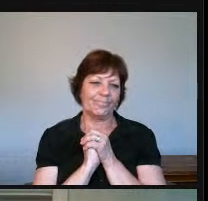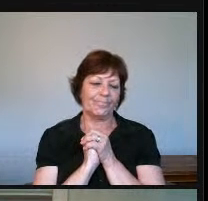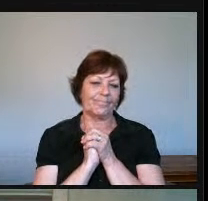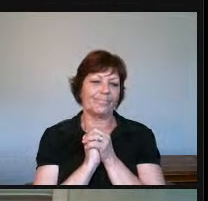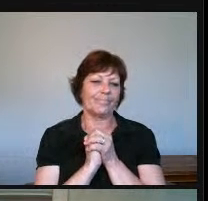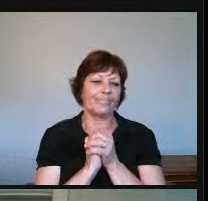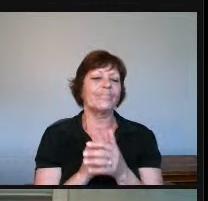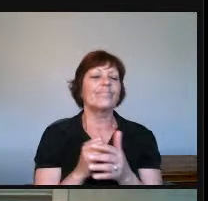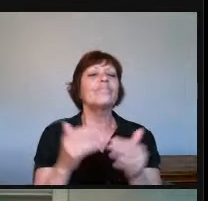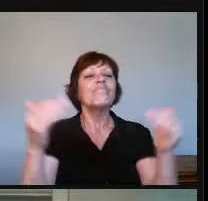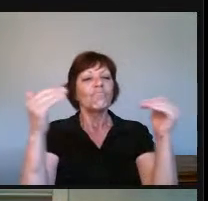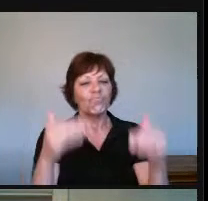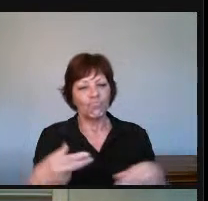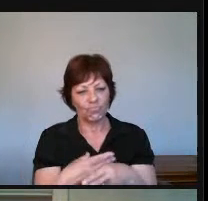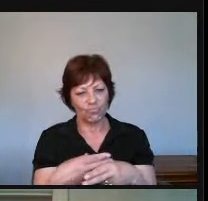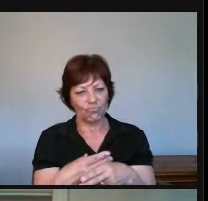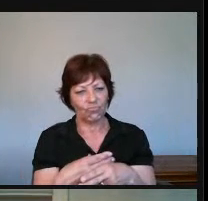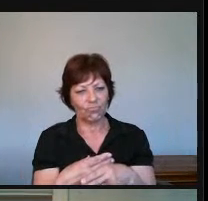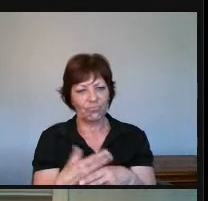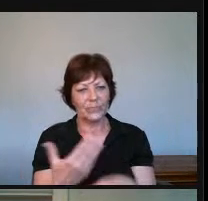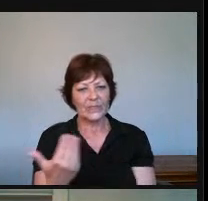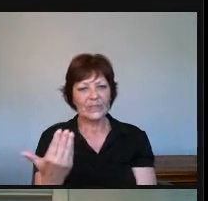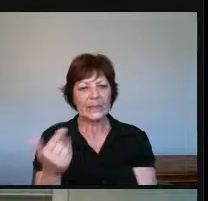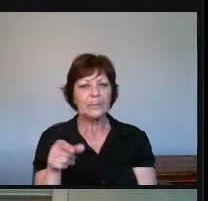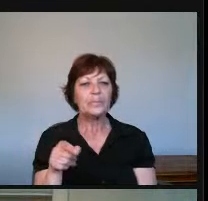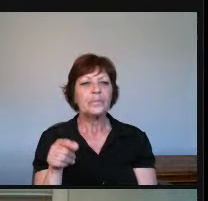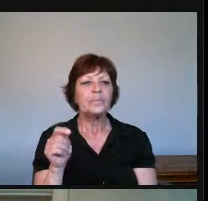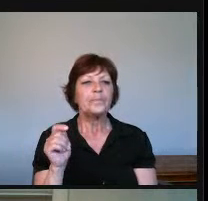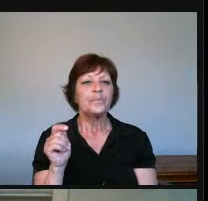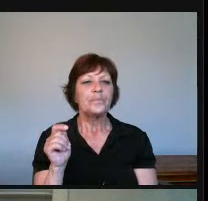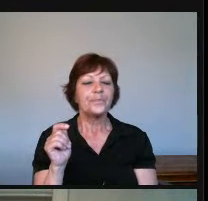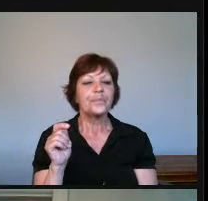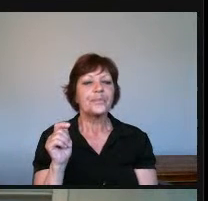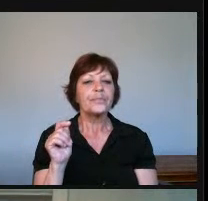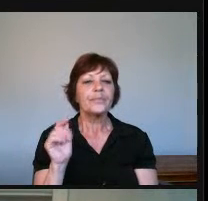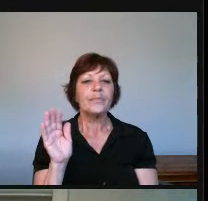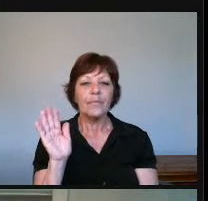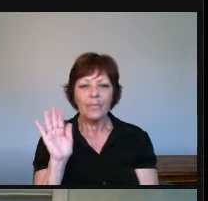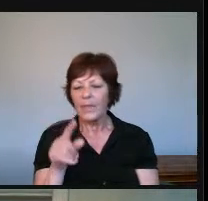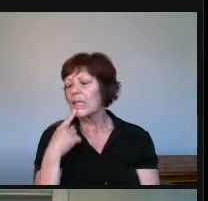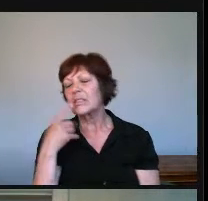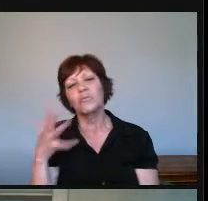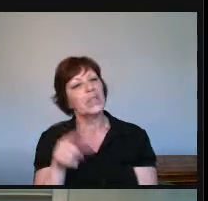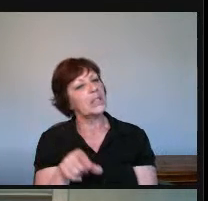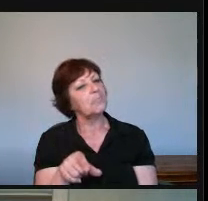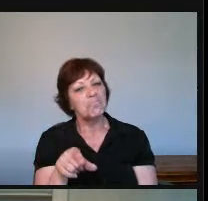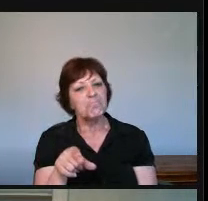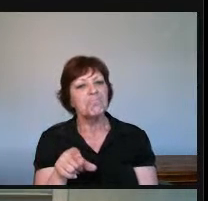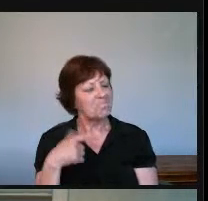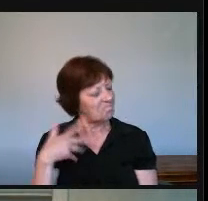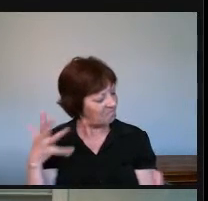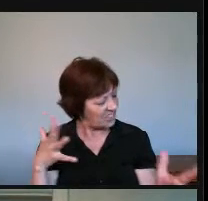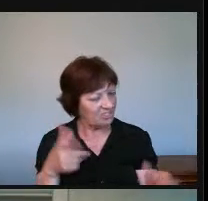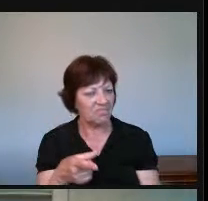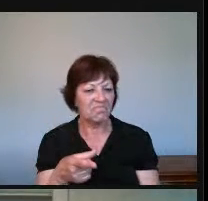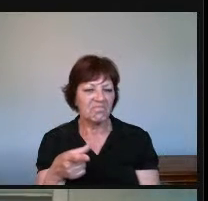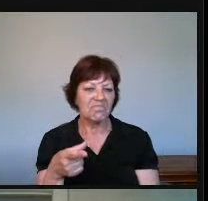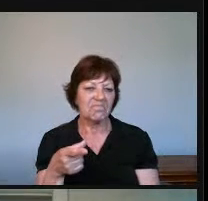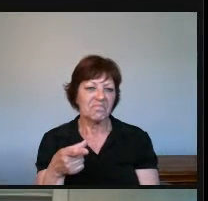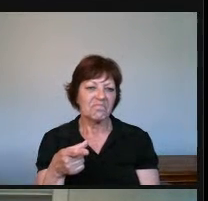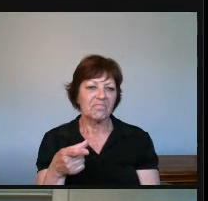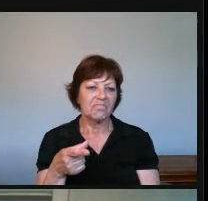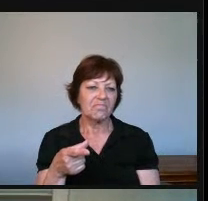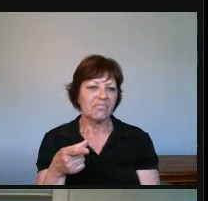So I move to the next slide, which is 15. As I've said this already. So